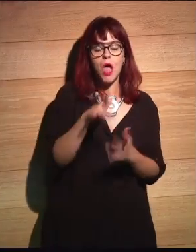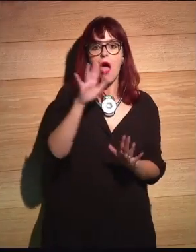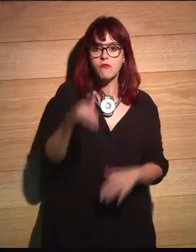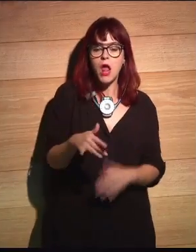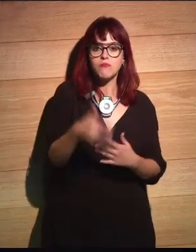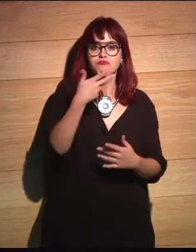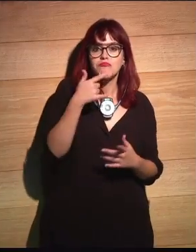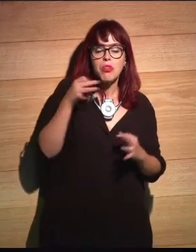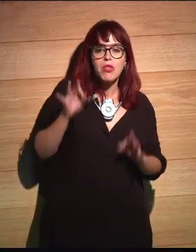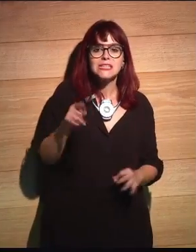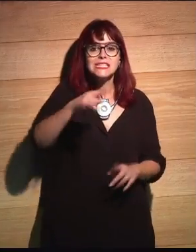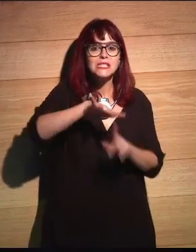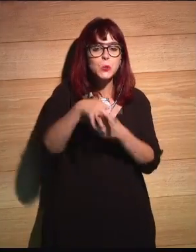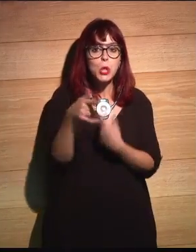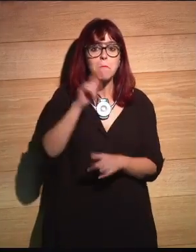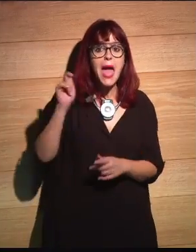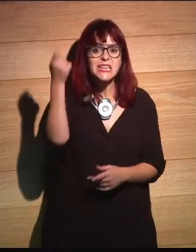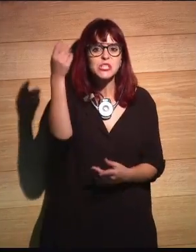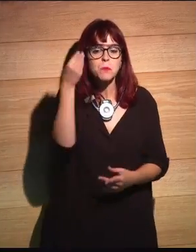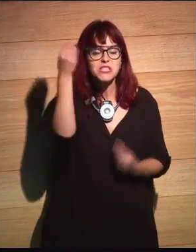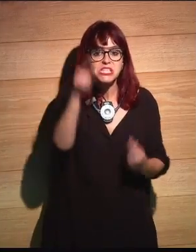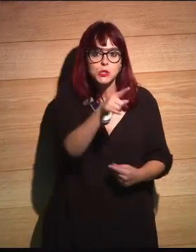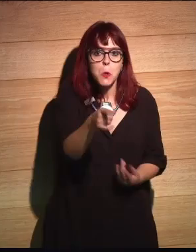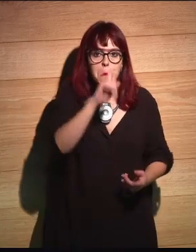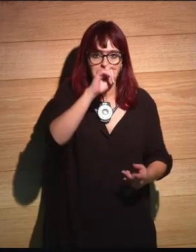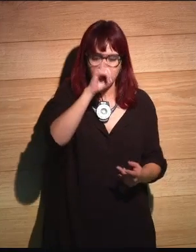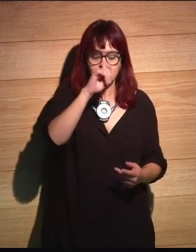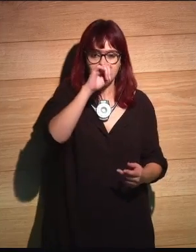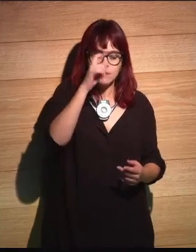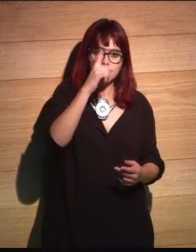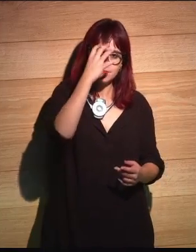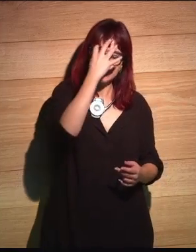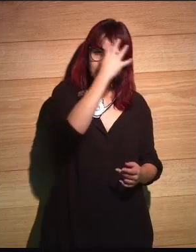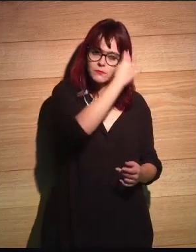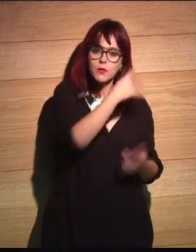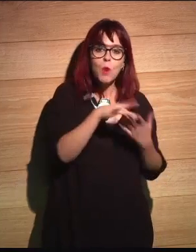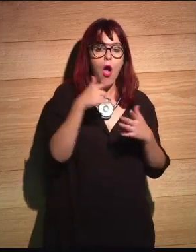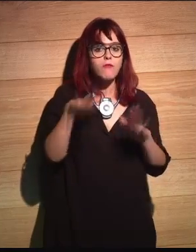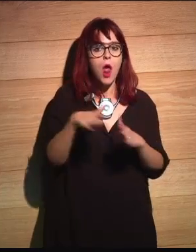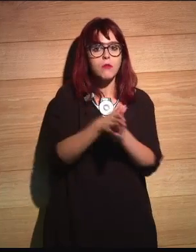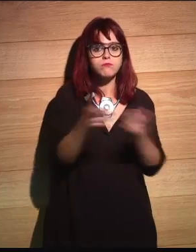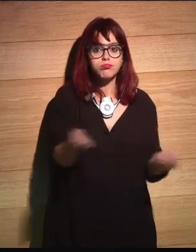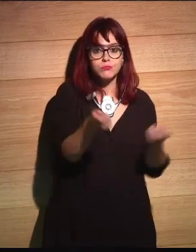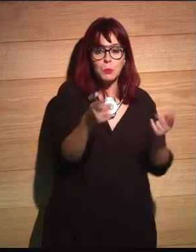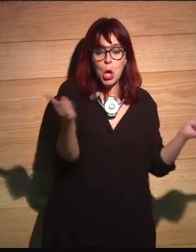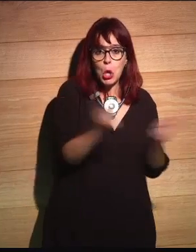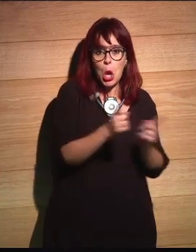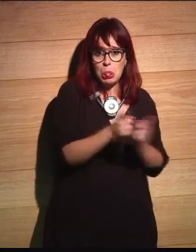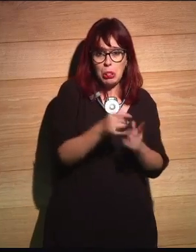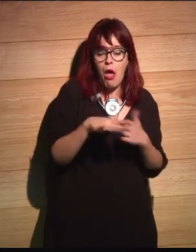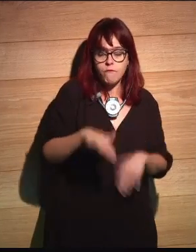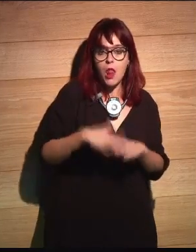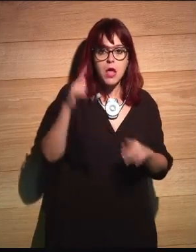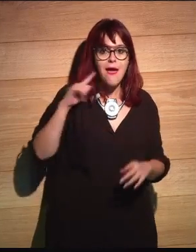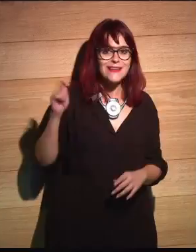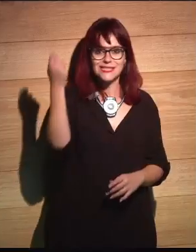thing. They printed not many books and then it's exploded. So